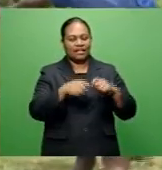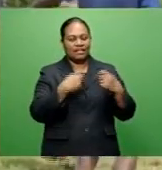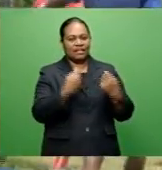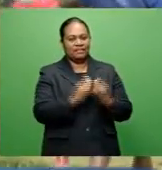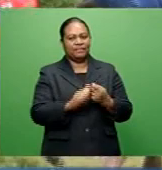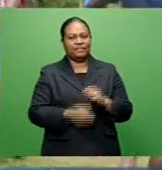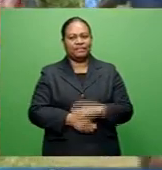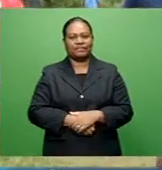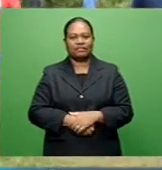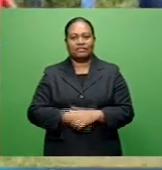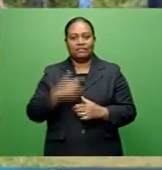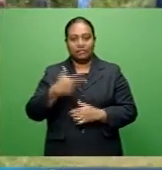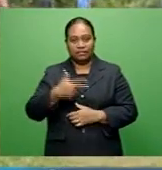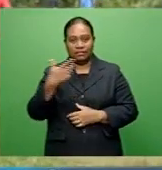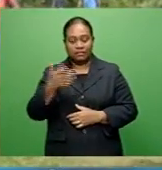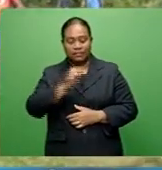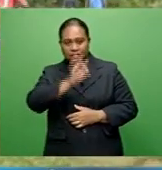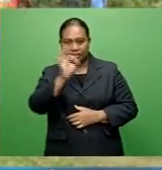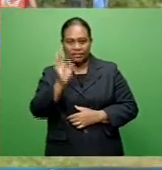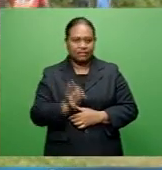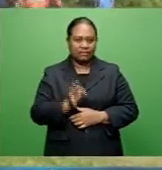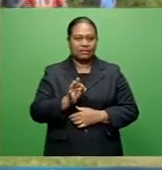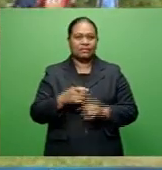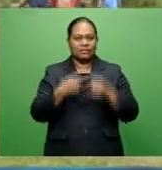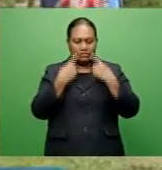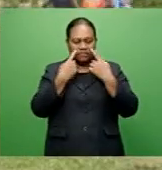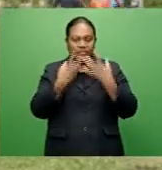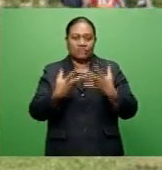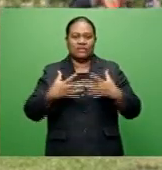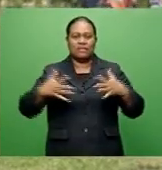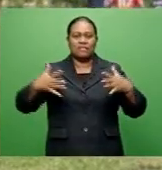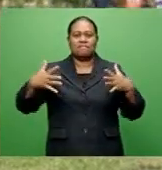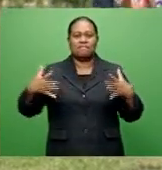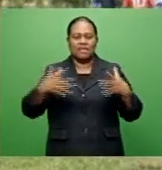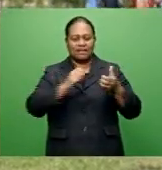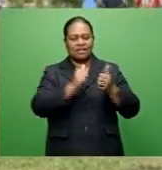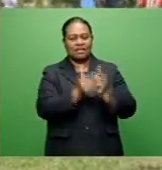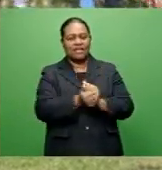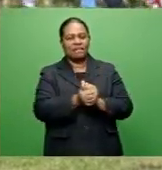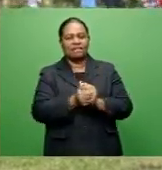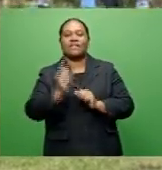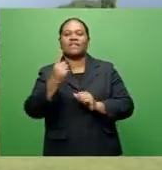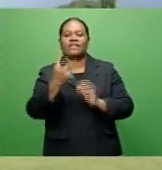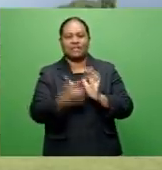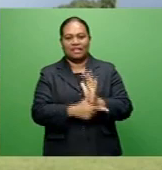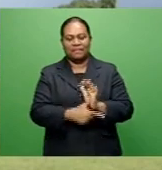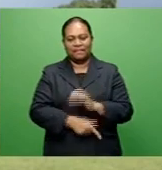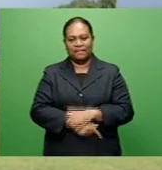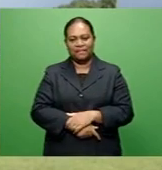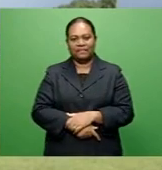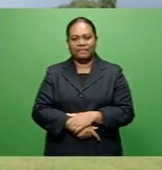About 75% of these players will feature in a major tournament for the first time. Some of these players,